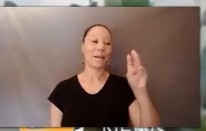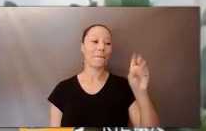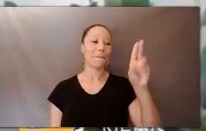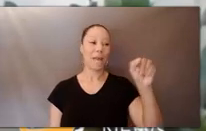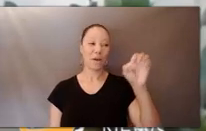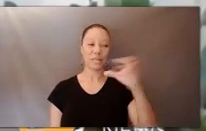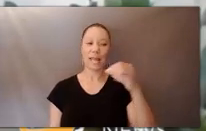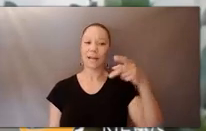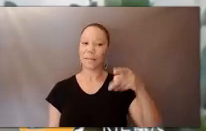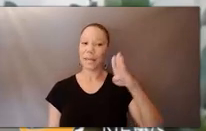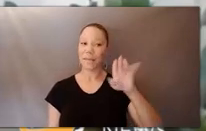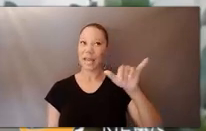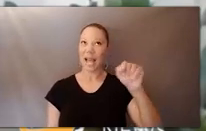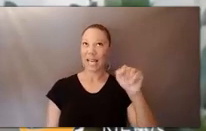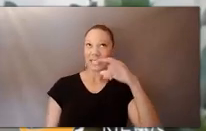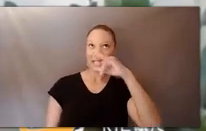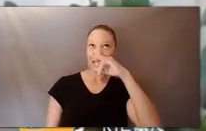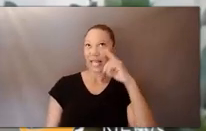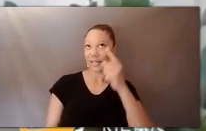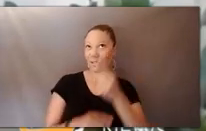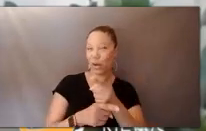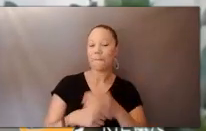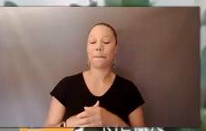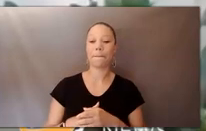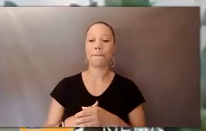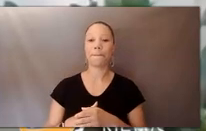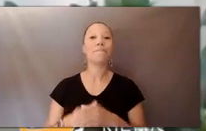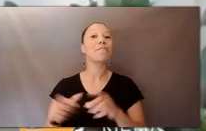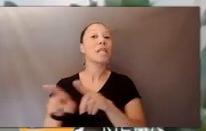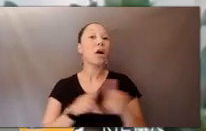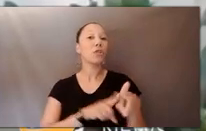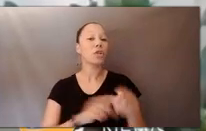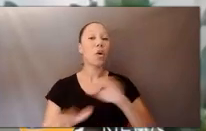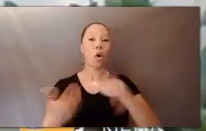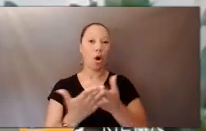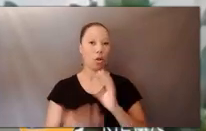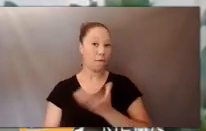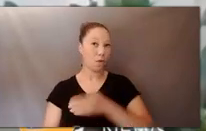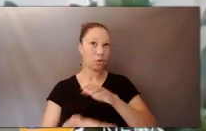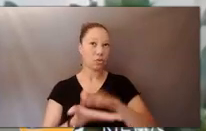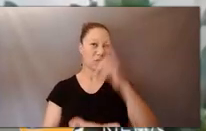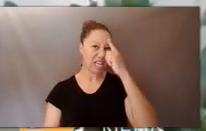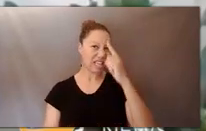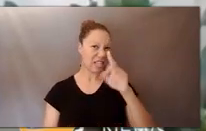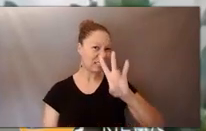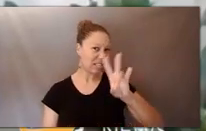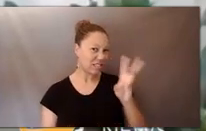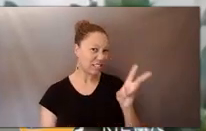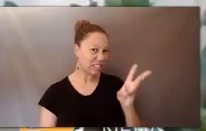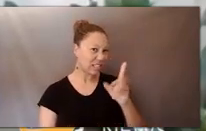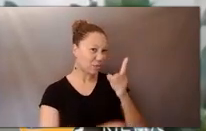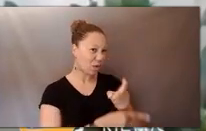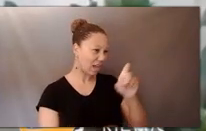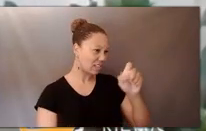think I have that right. And the other thing is all of our schools, I think we have 76, is that right, Zombie?